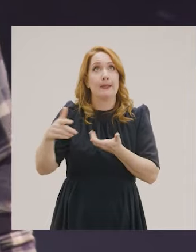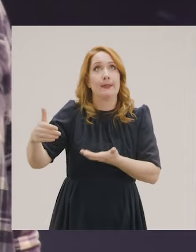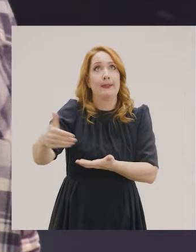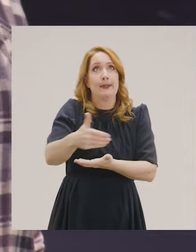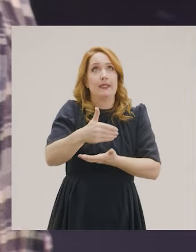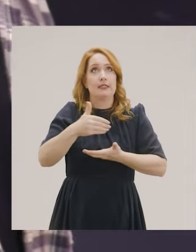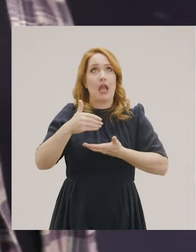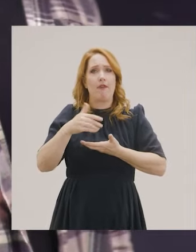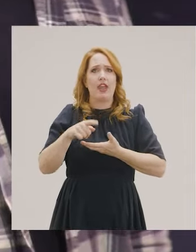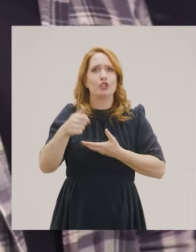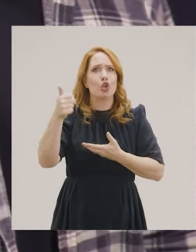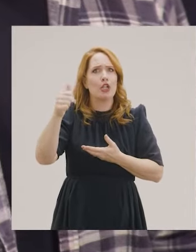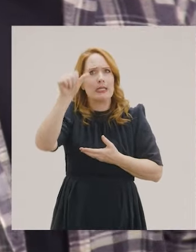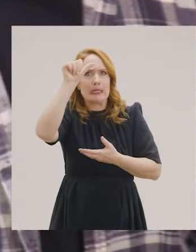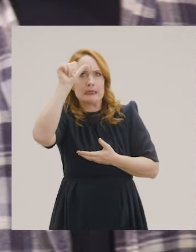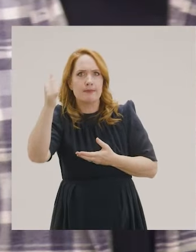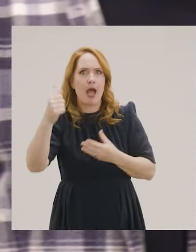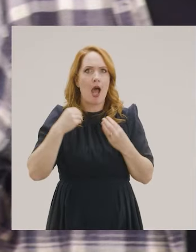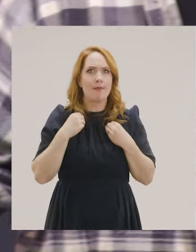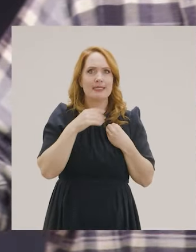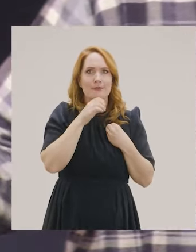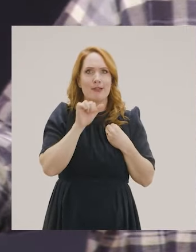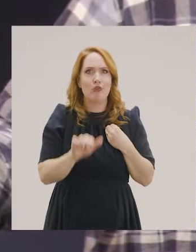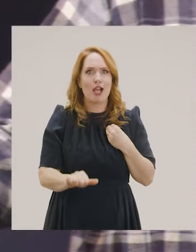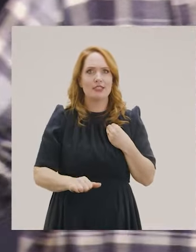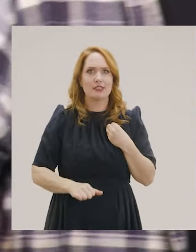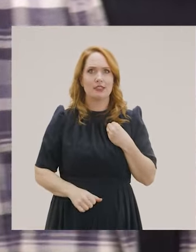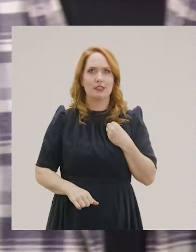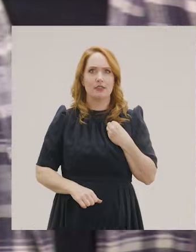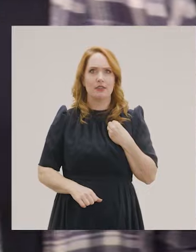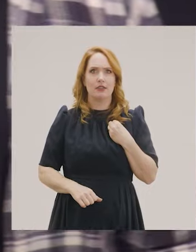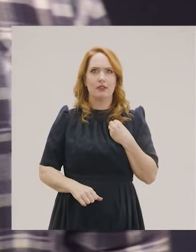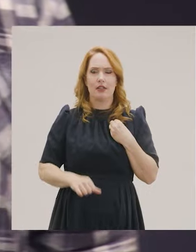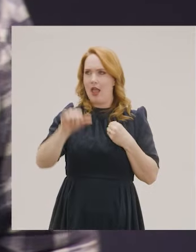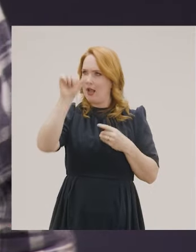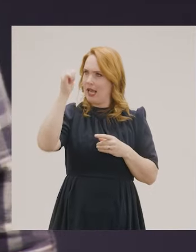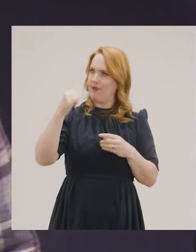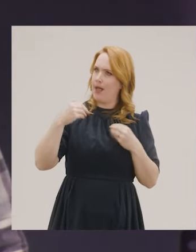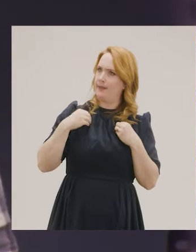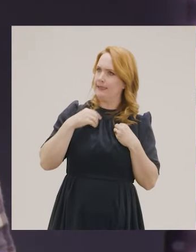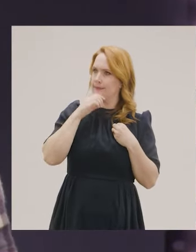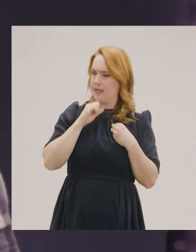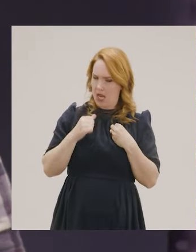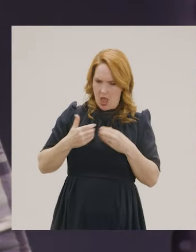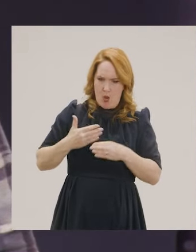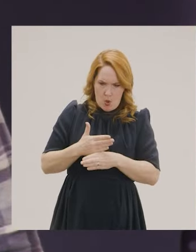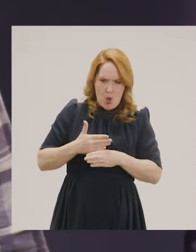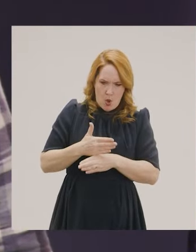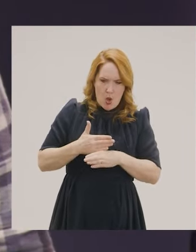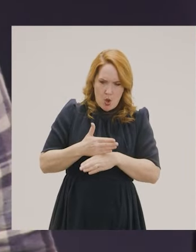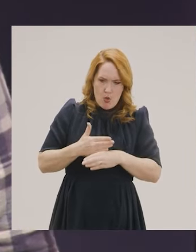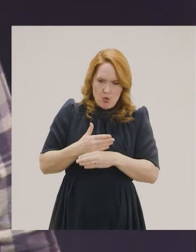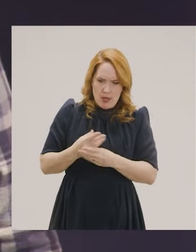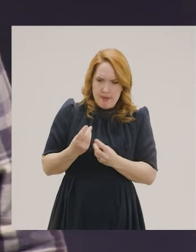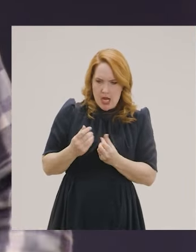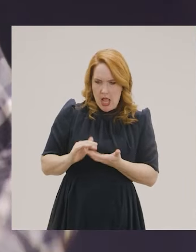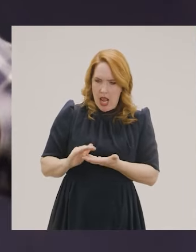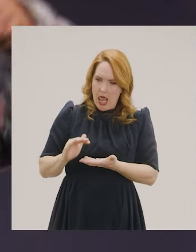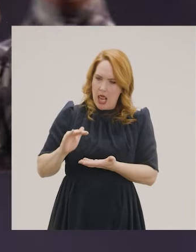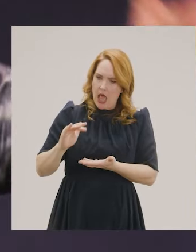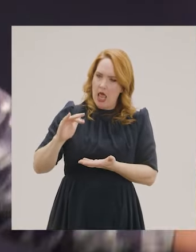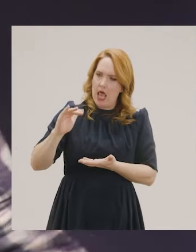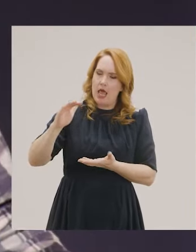businessman. I mean, what's he done wrong? What's he done wrong? He just does what every good businessman would do.